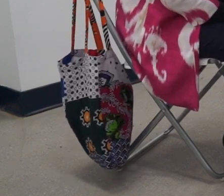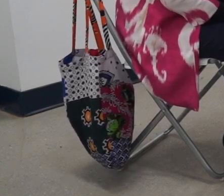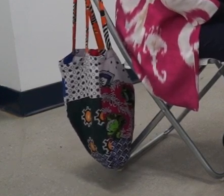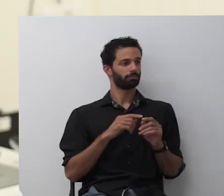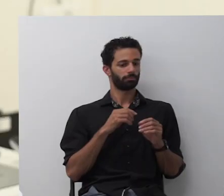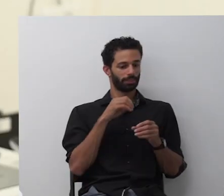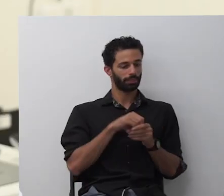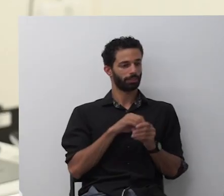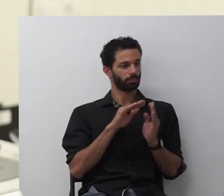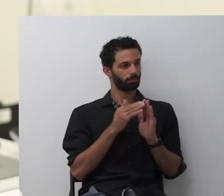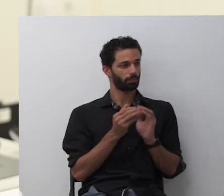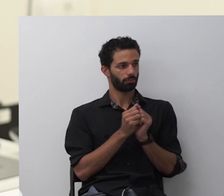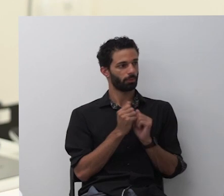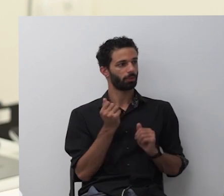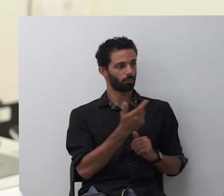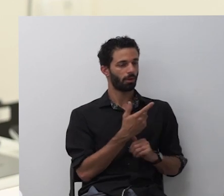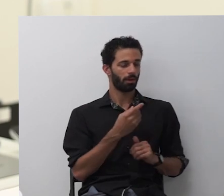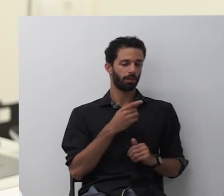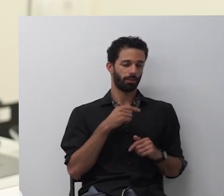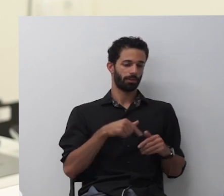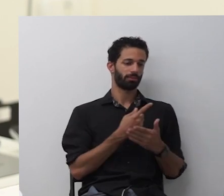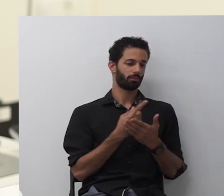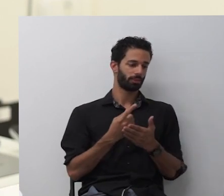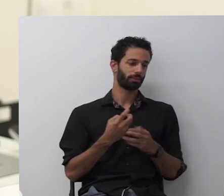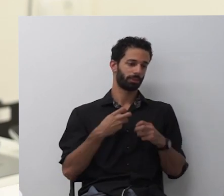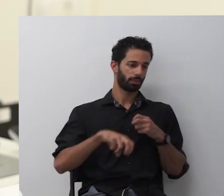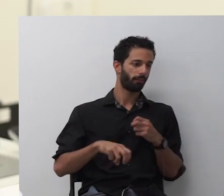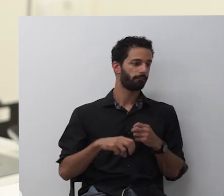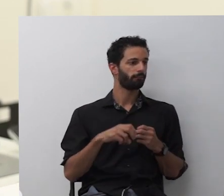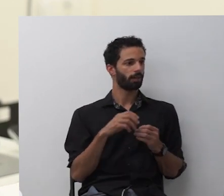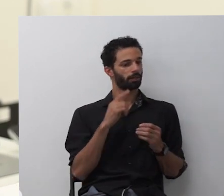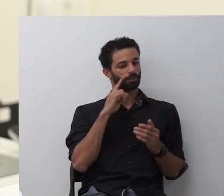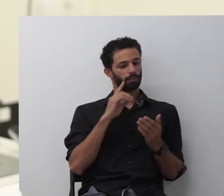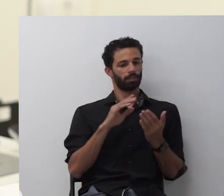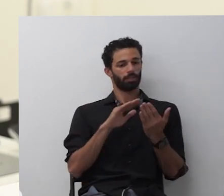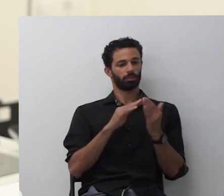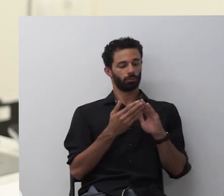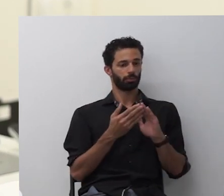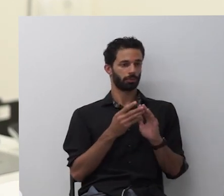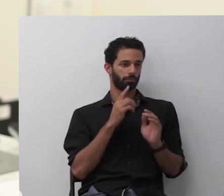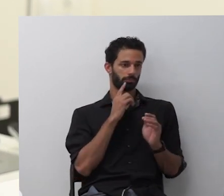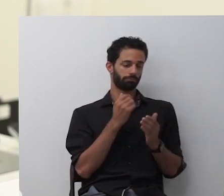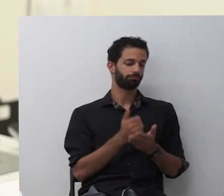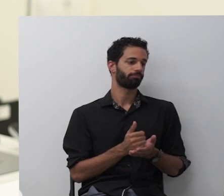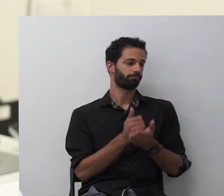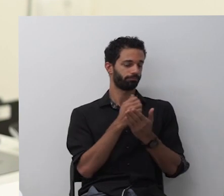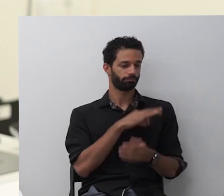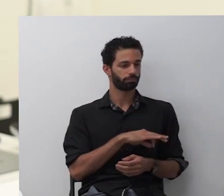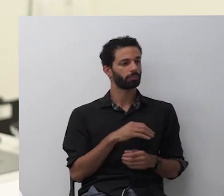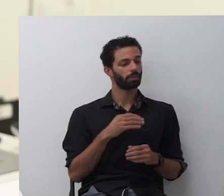a really heavy week, I think, for everyone. And being in community, I think, is a balm. Most of my work